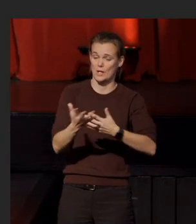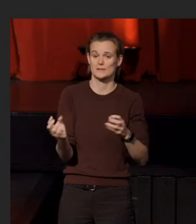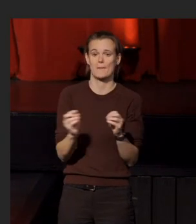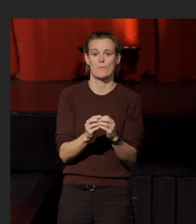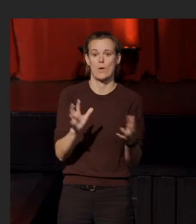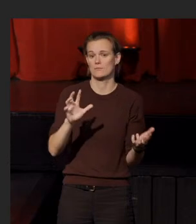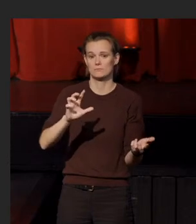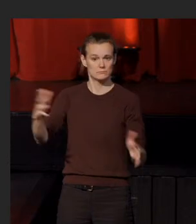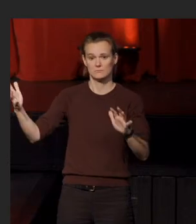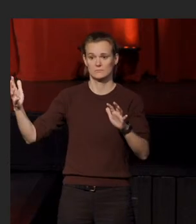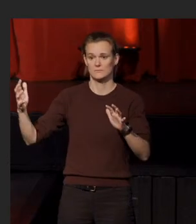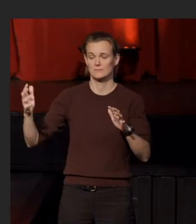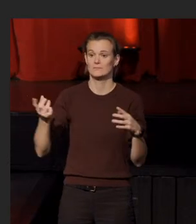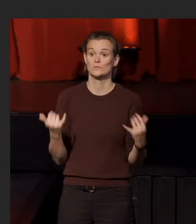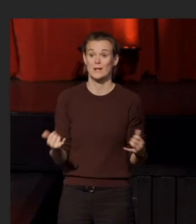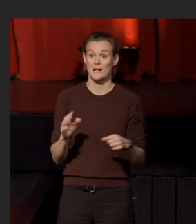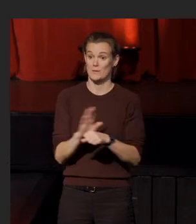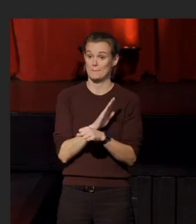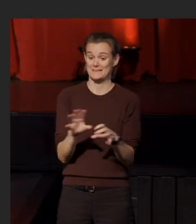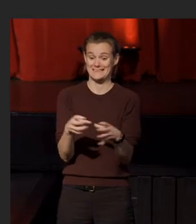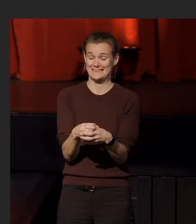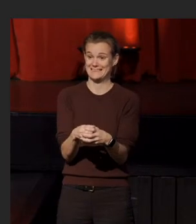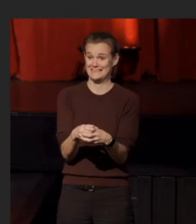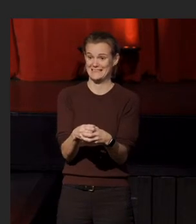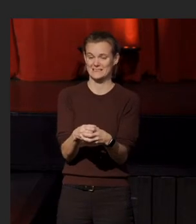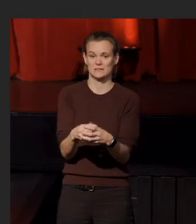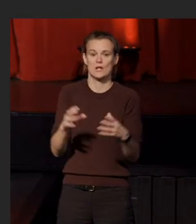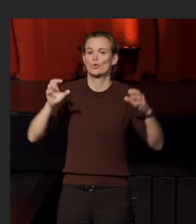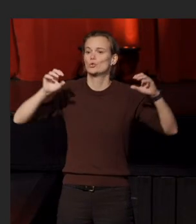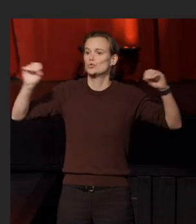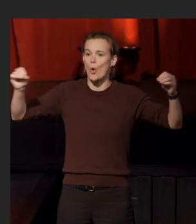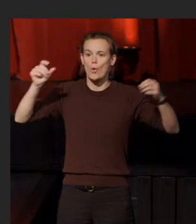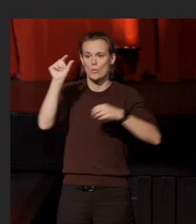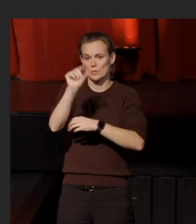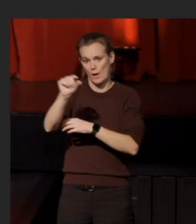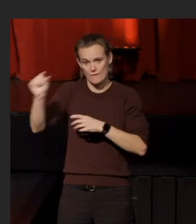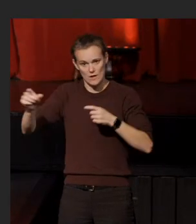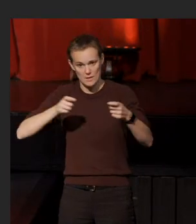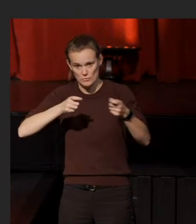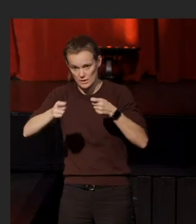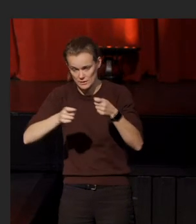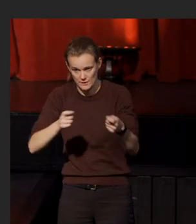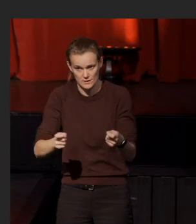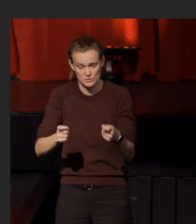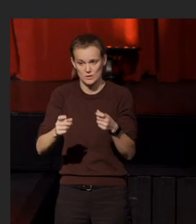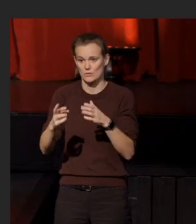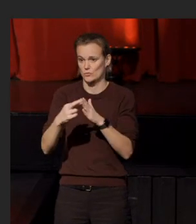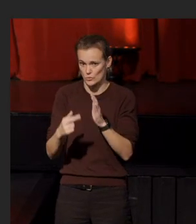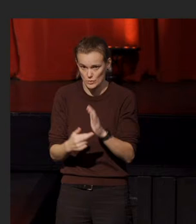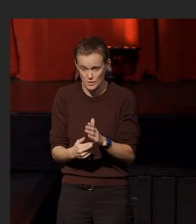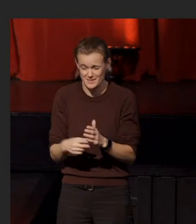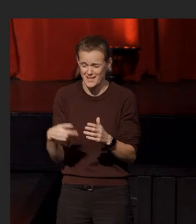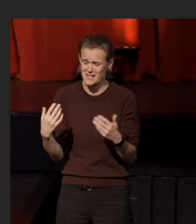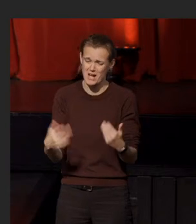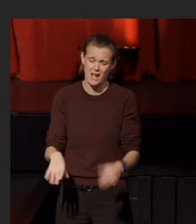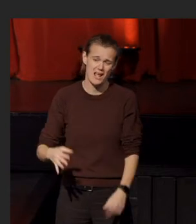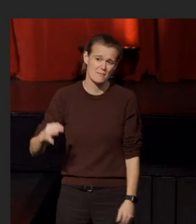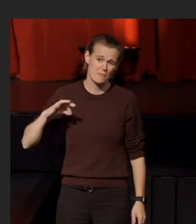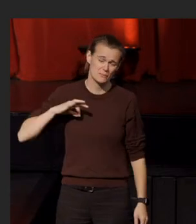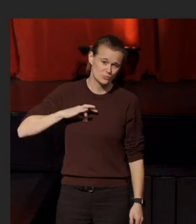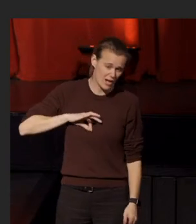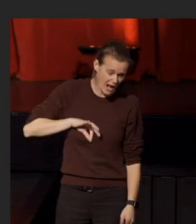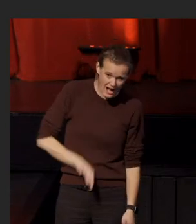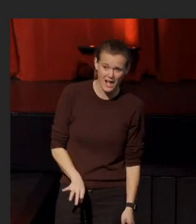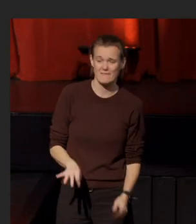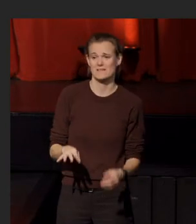this industry is almost entirely unregulated, and it's very, very lucrative. So when you add all of this up,